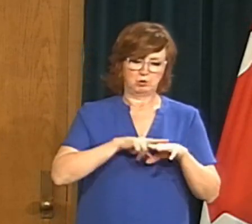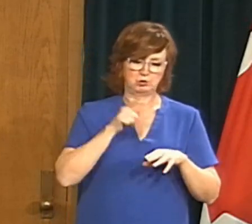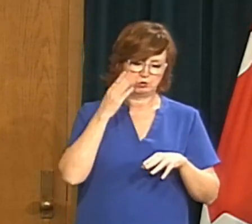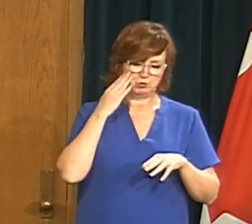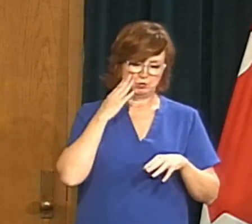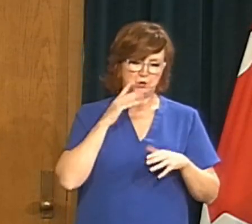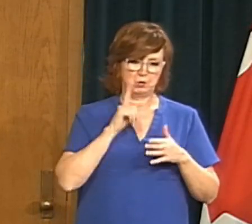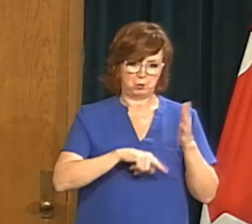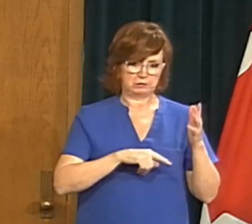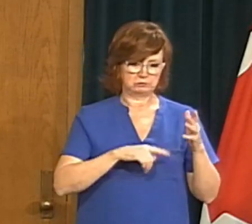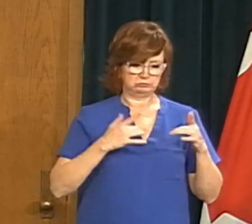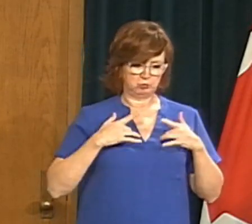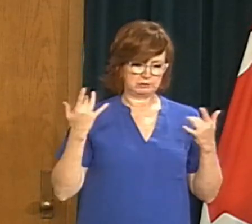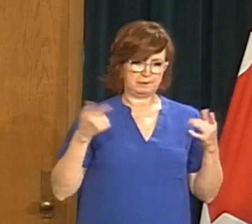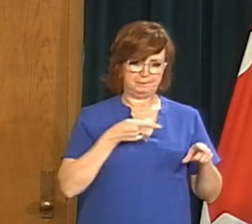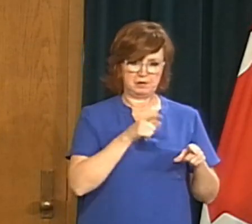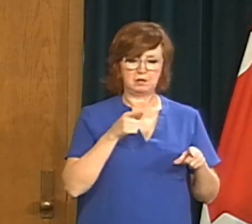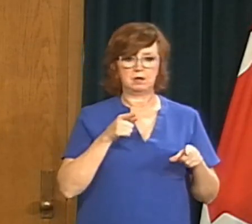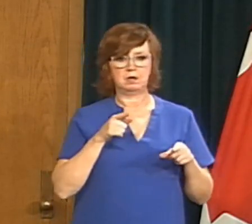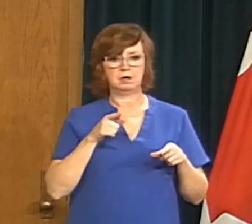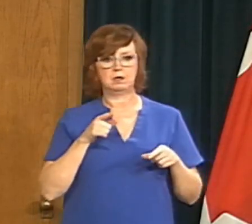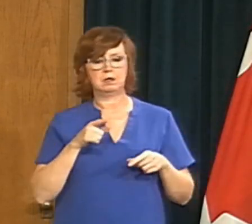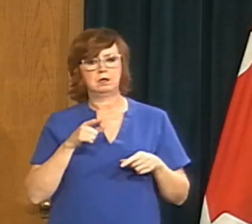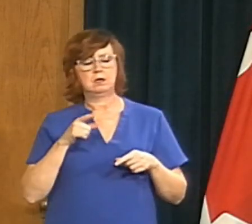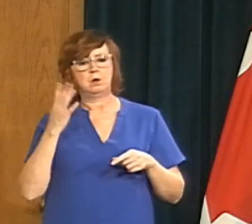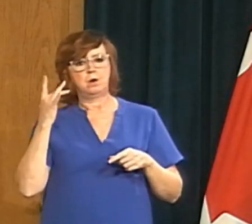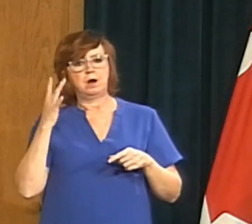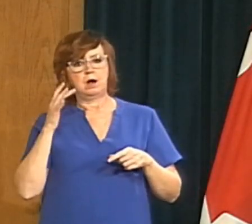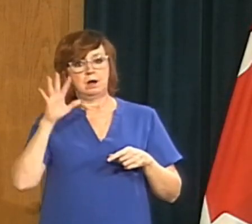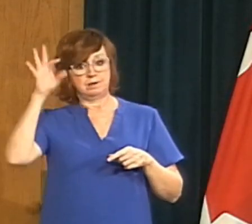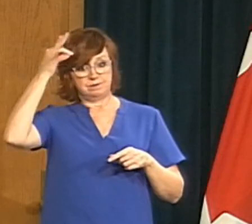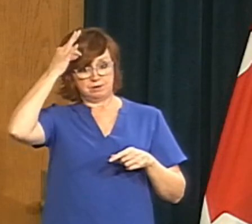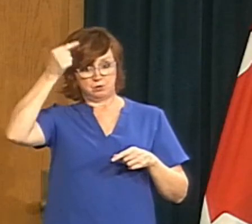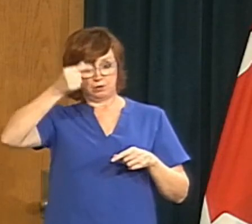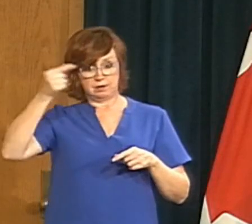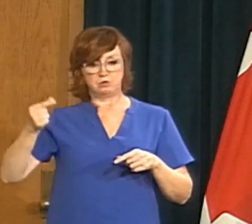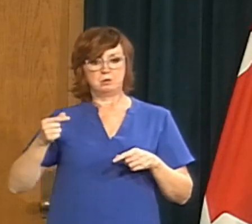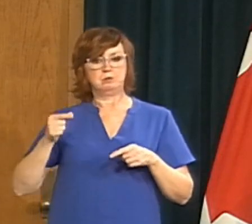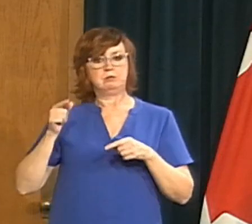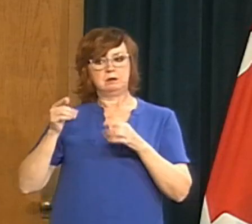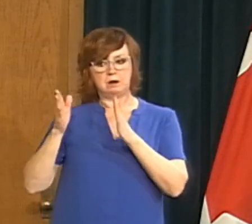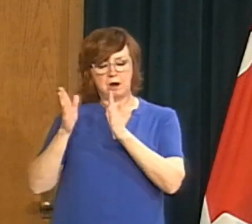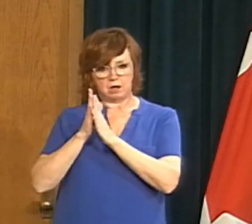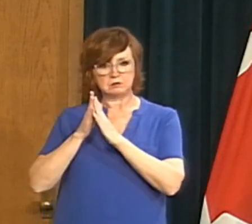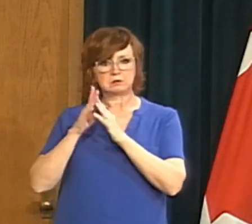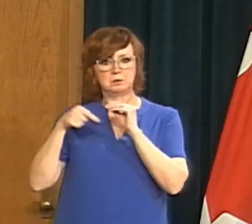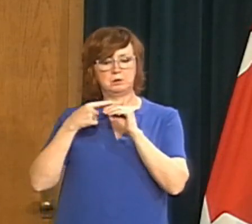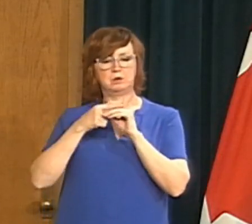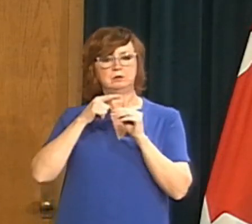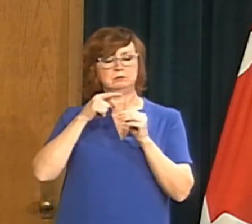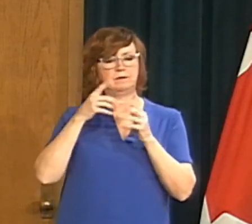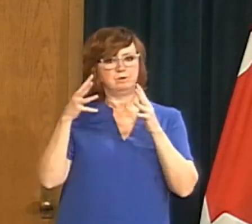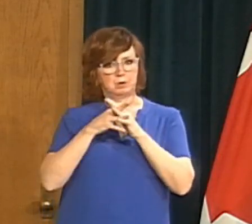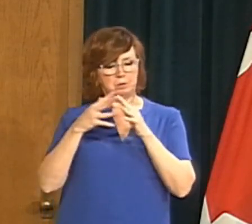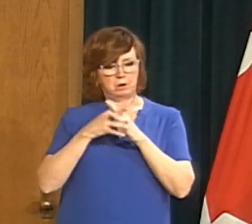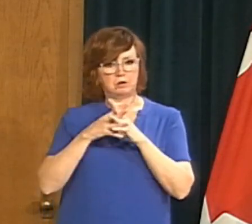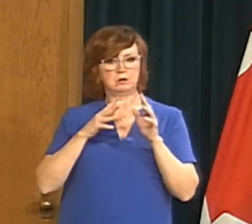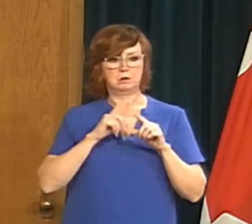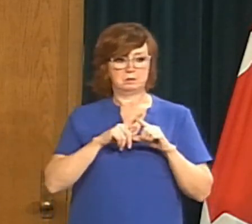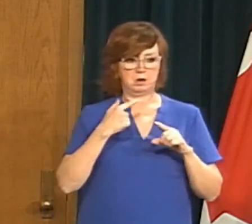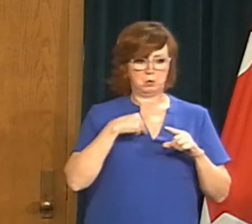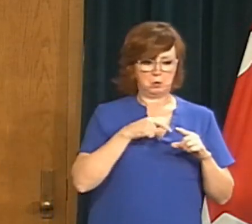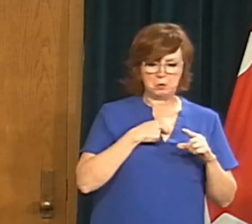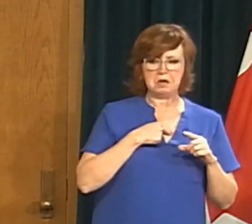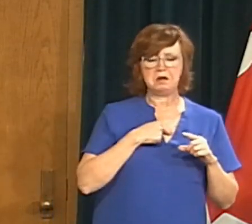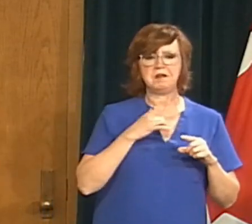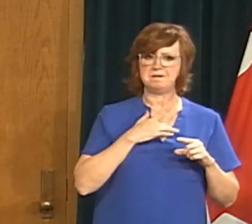some stories with respect to a request that is put forward to the federal government. I would say that in large part that we would be